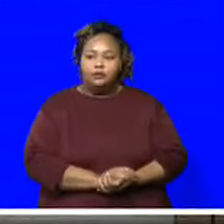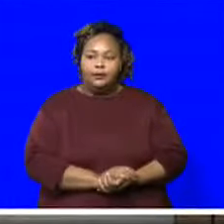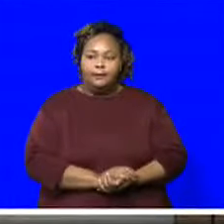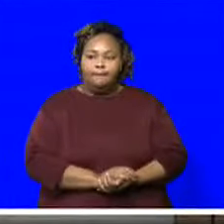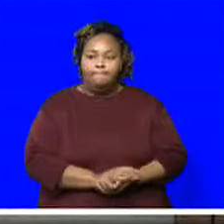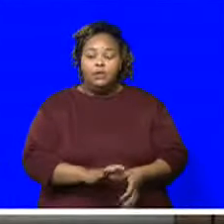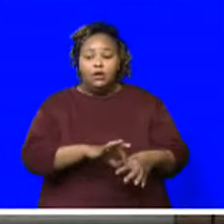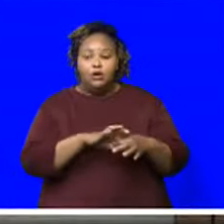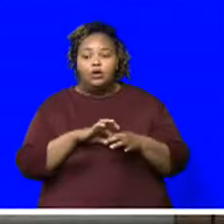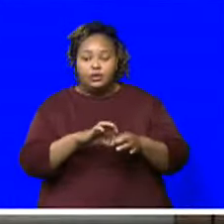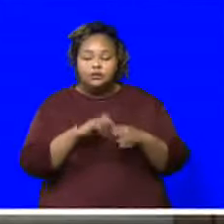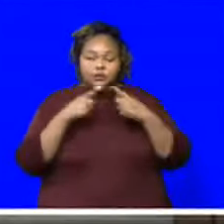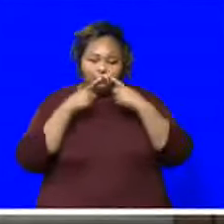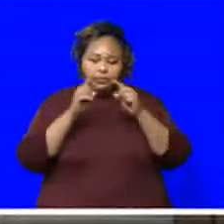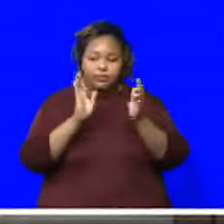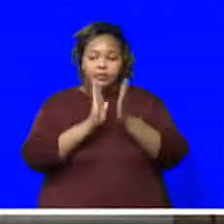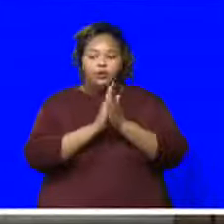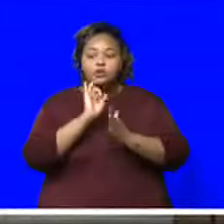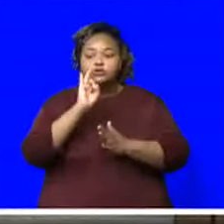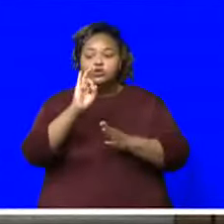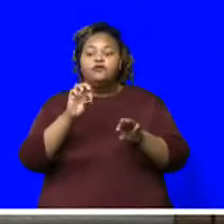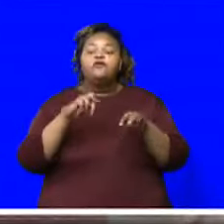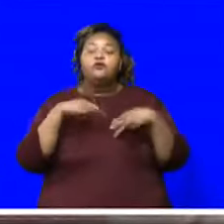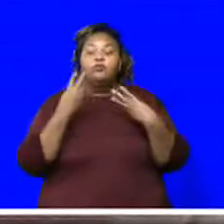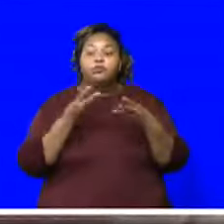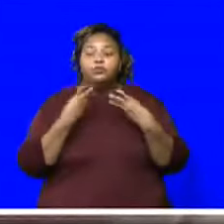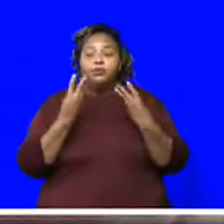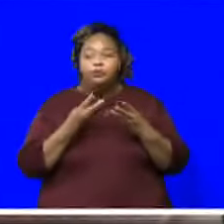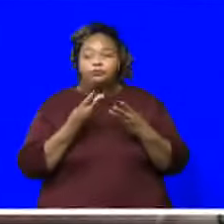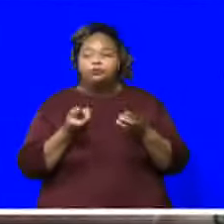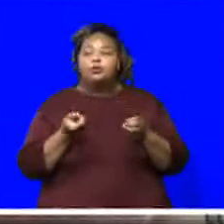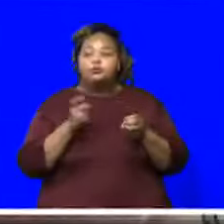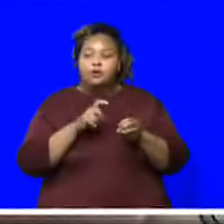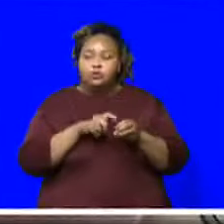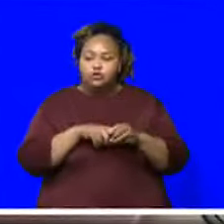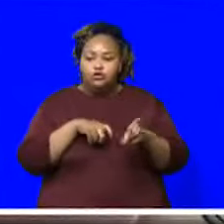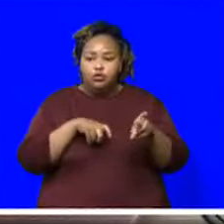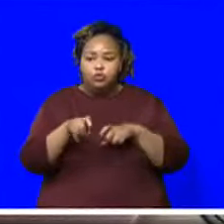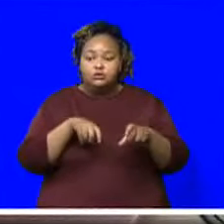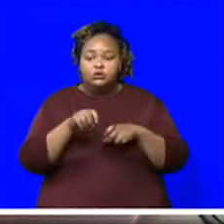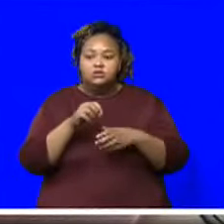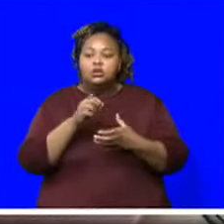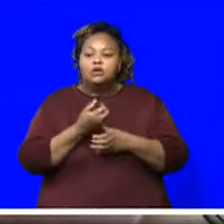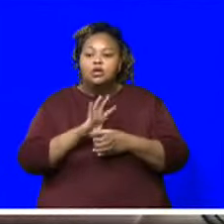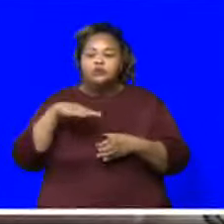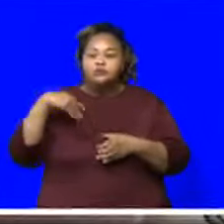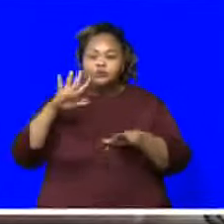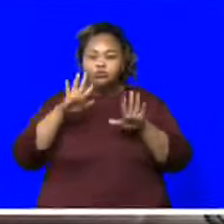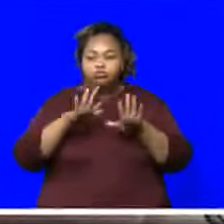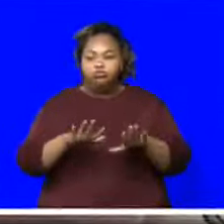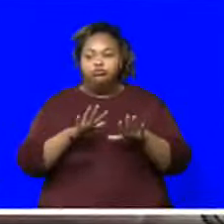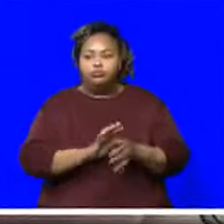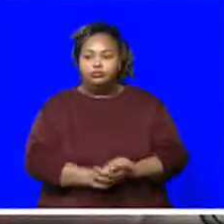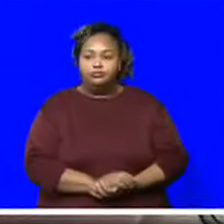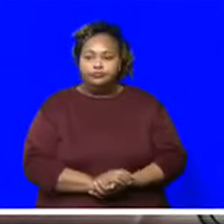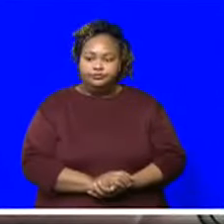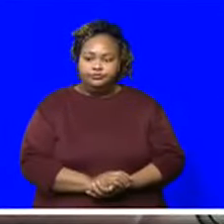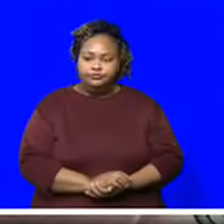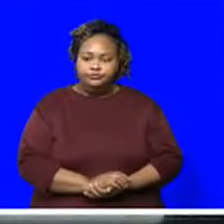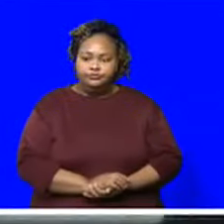will be presenting the country in this year's Commonwealth Games in Birmingham. Among those 20 members, there is 12 athletes and